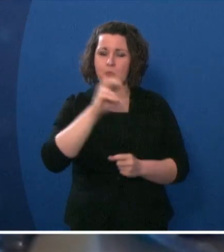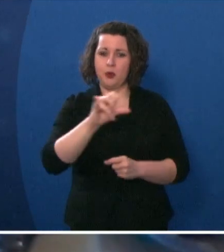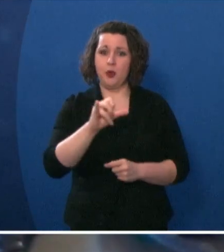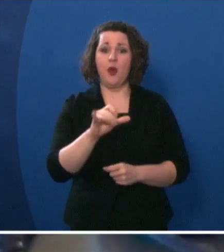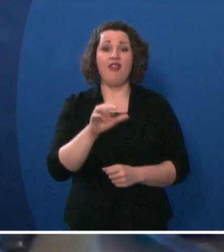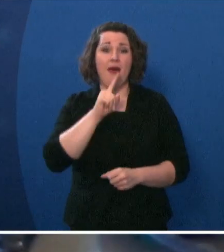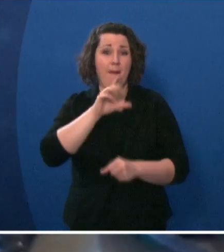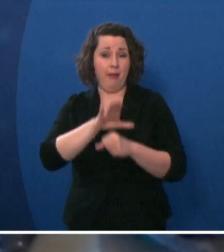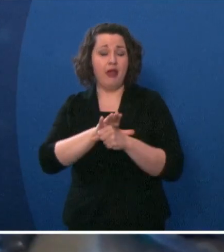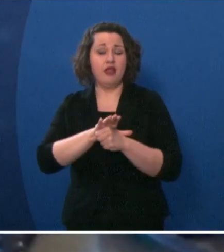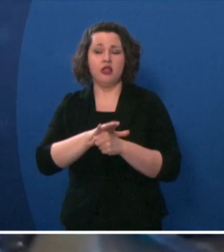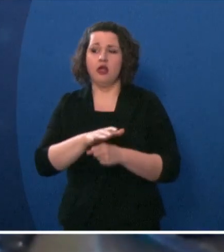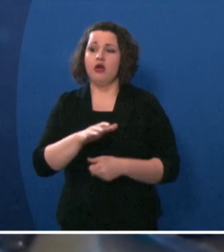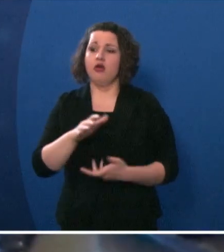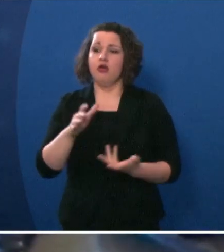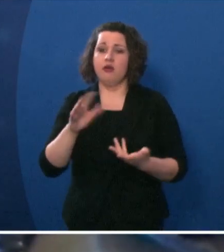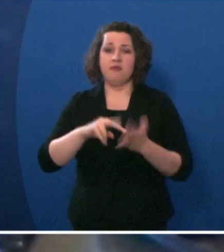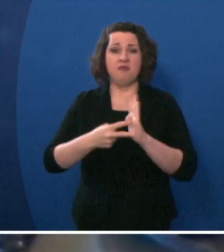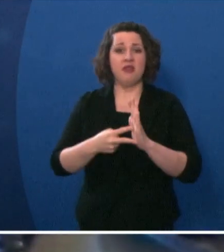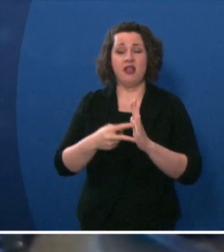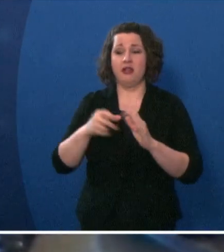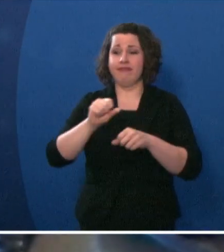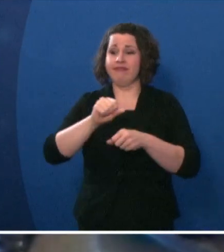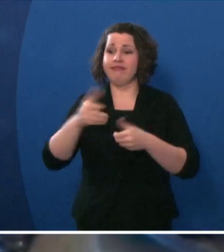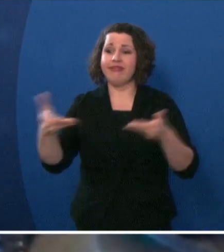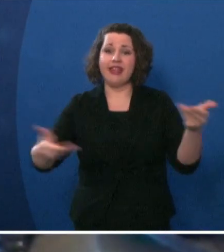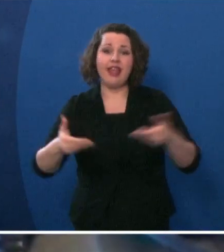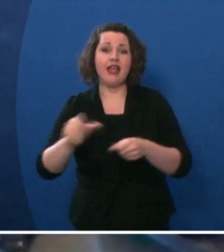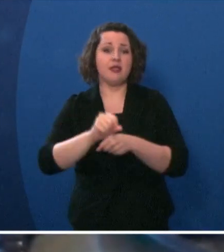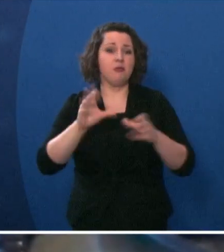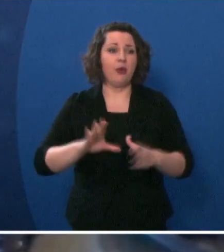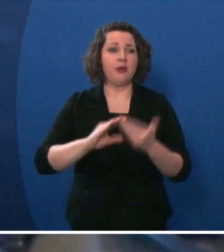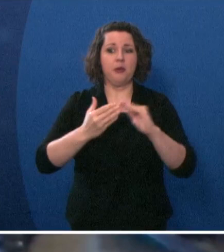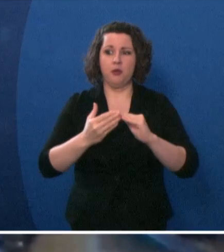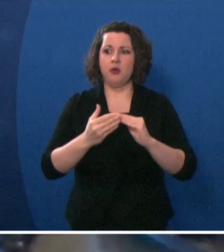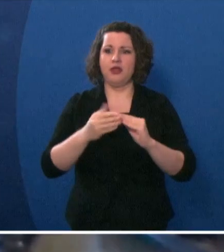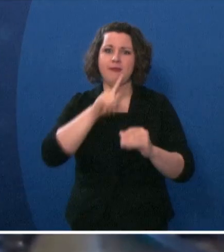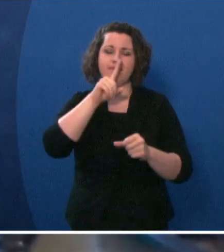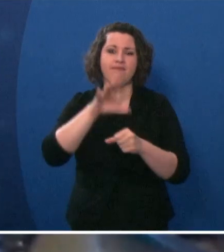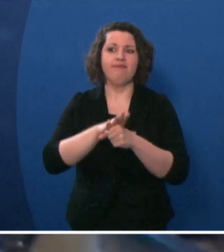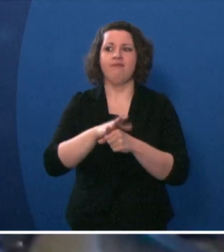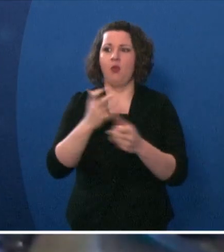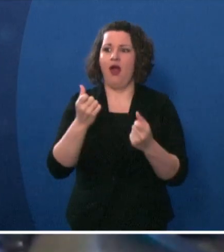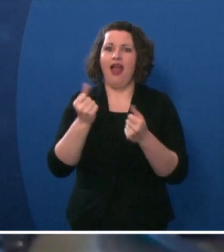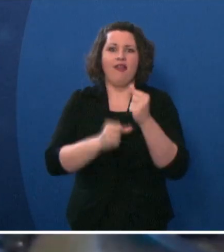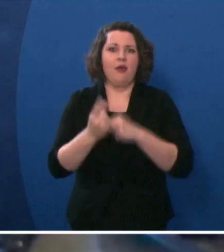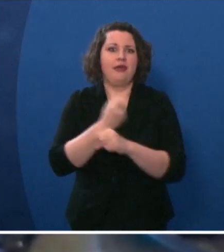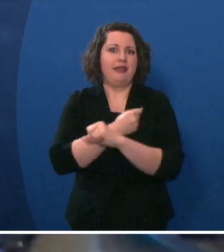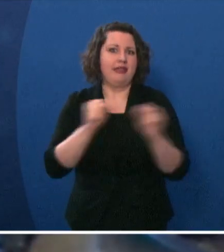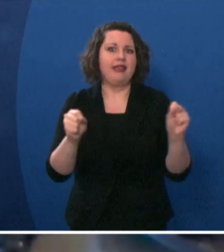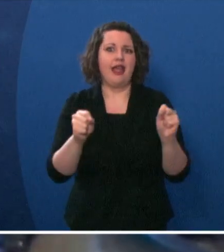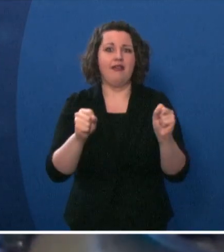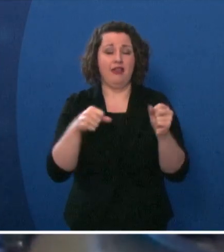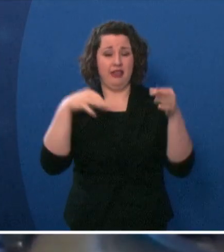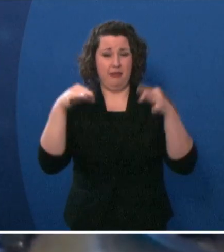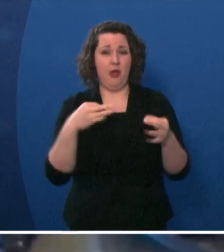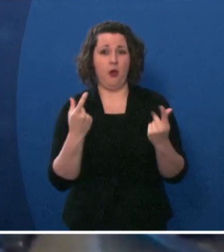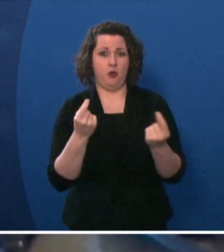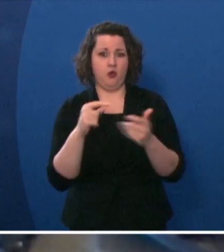protect our guests, employees, communities, and outline several basic strategies to keep everyone safe in our